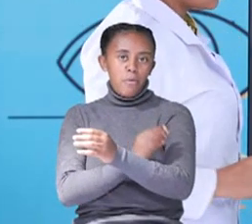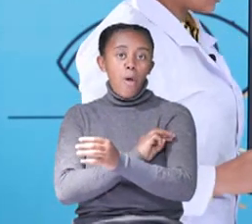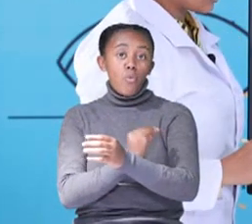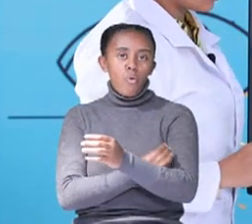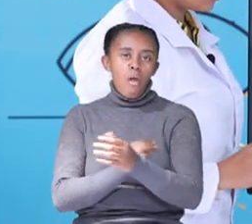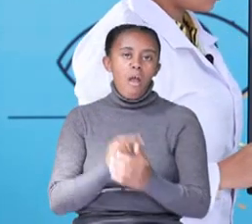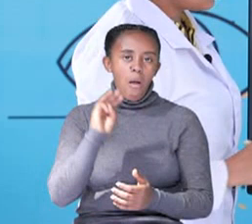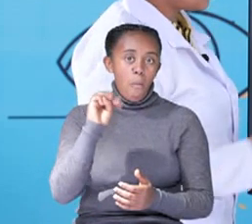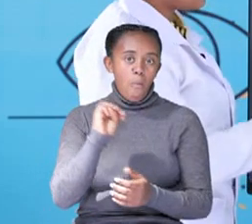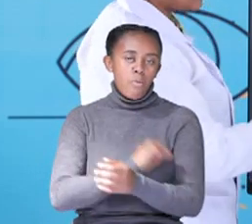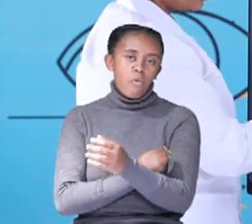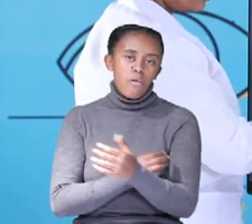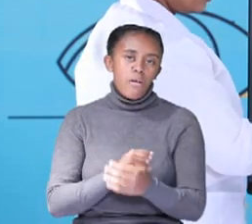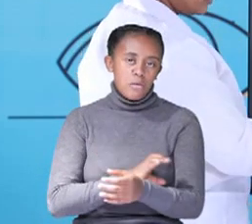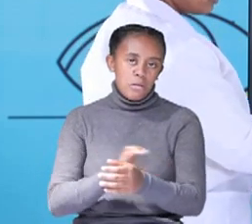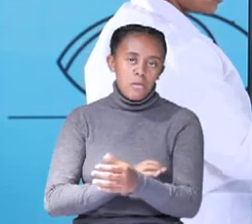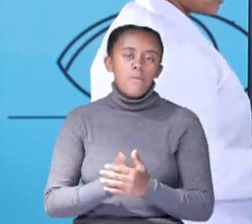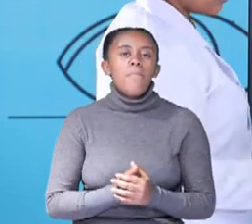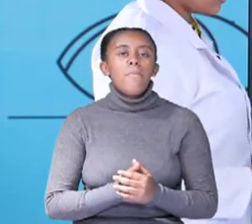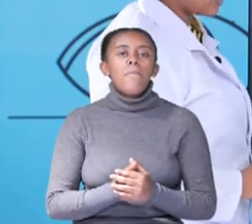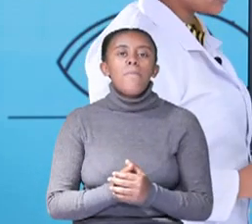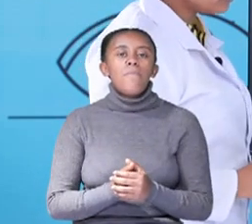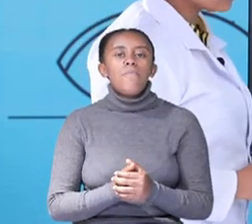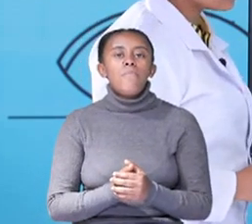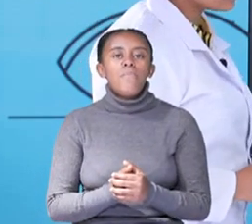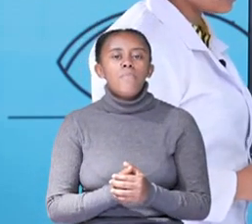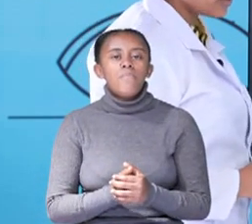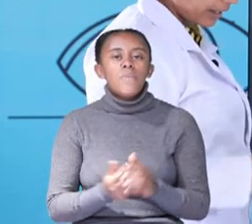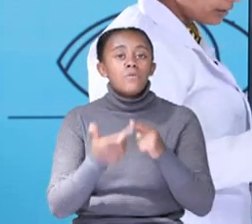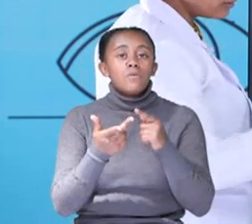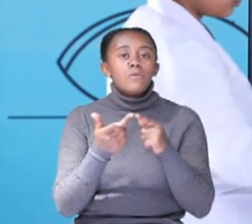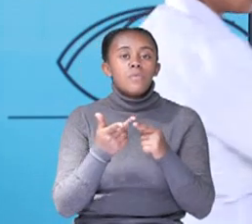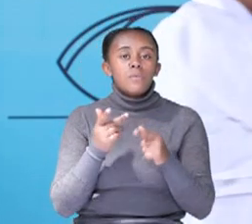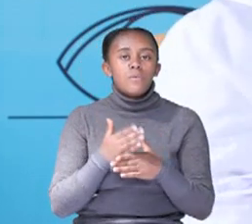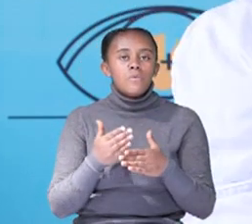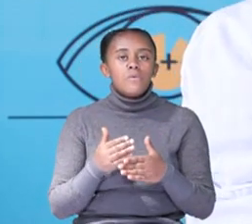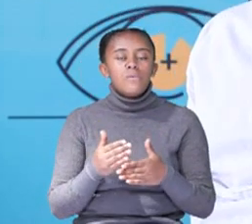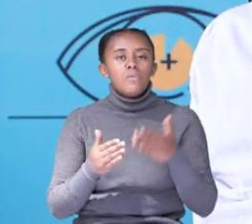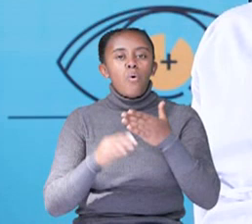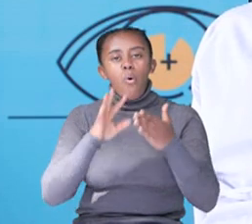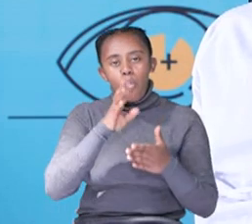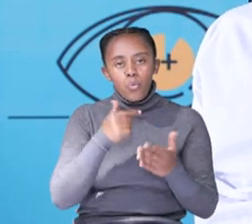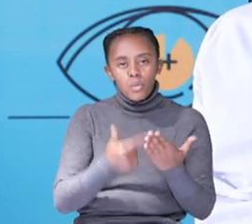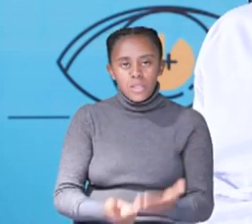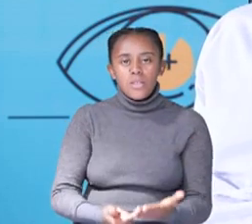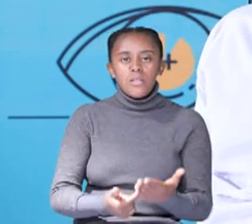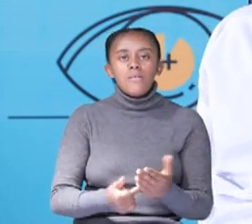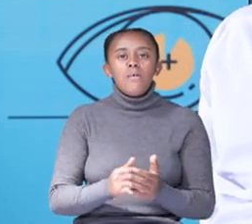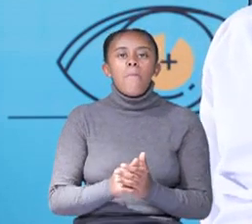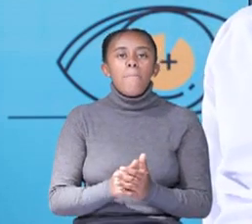When we come to the third step, it is Krebs cycle. Krebs cycle also occurs in the matrix